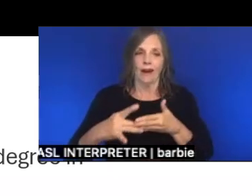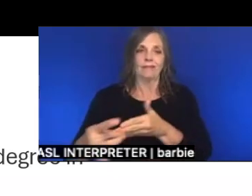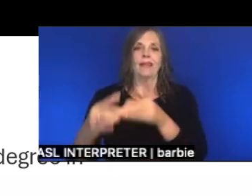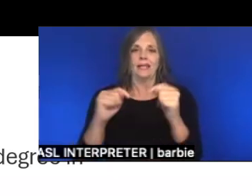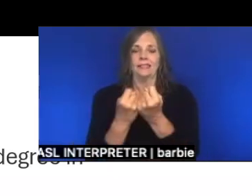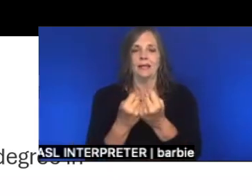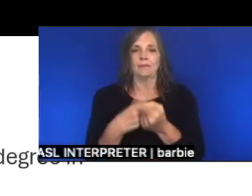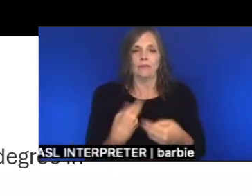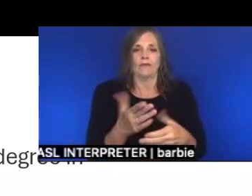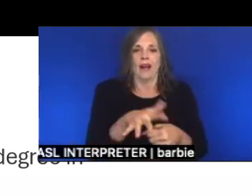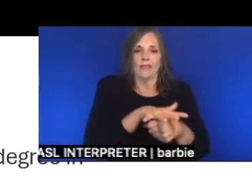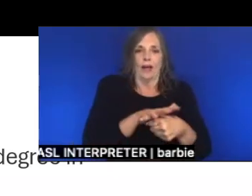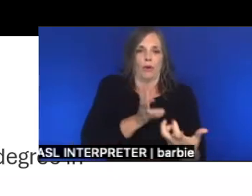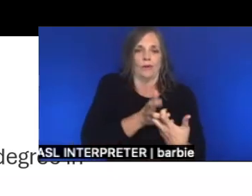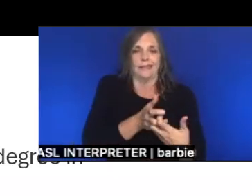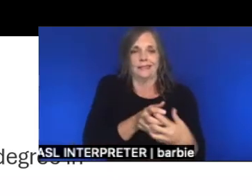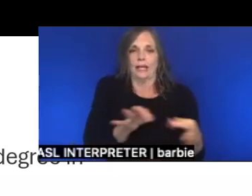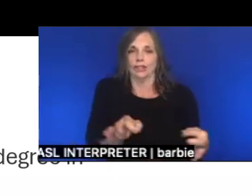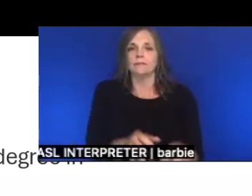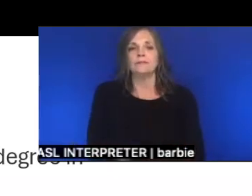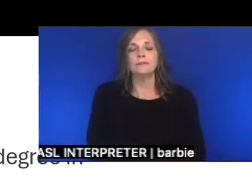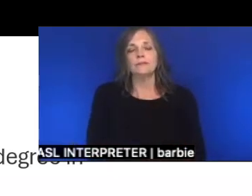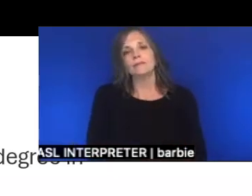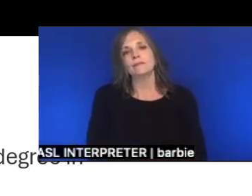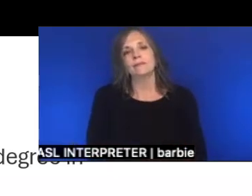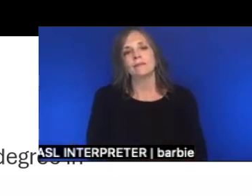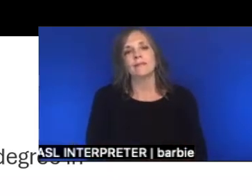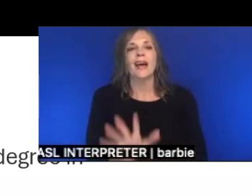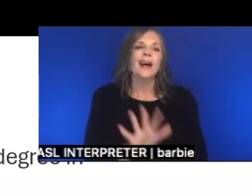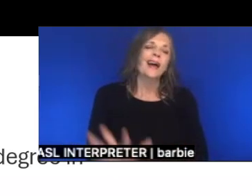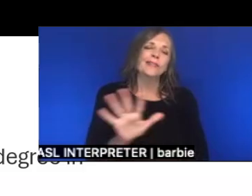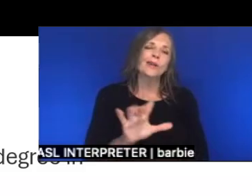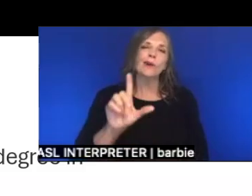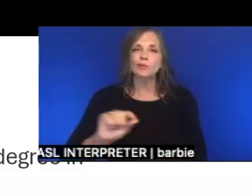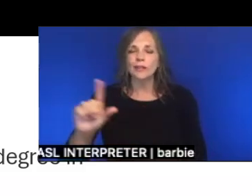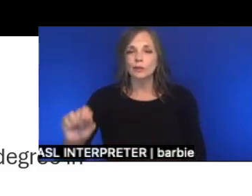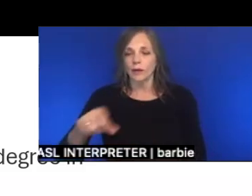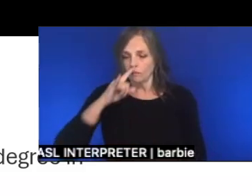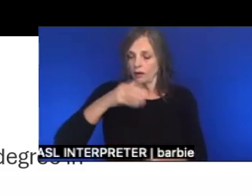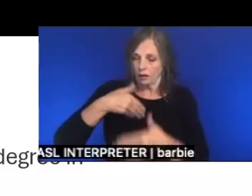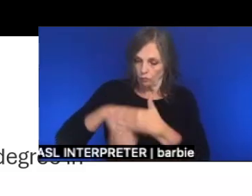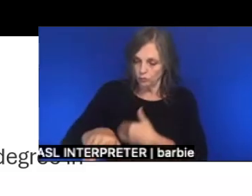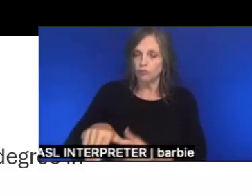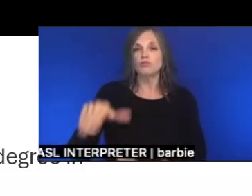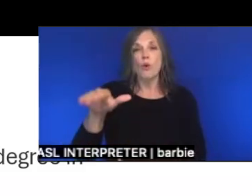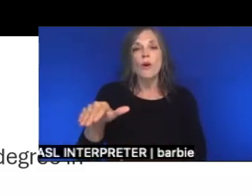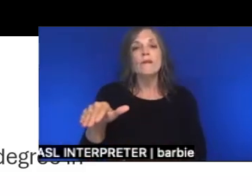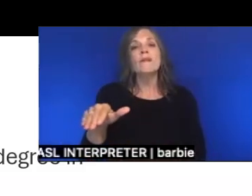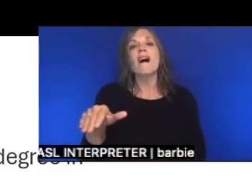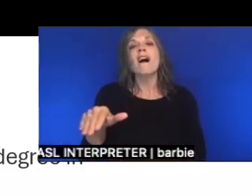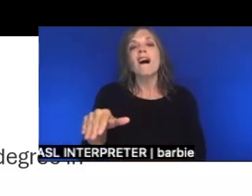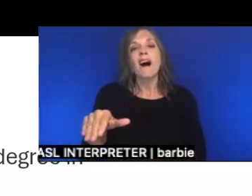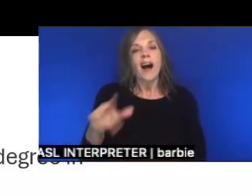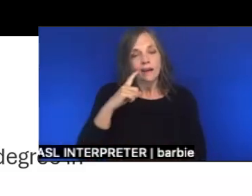localizations. Then I think it was around 2020 when my kid was born, and I